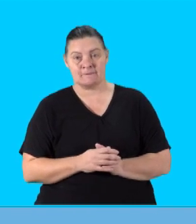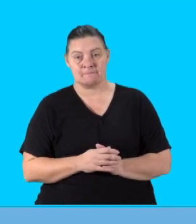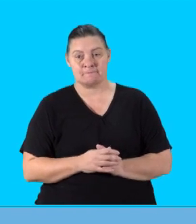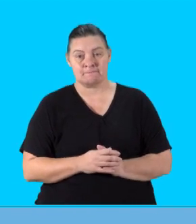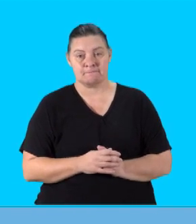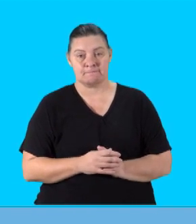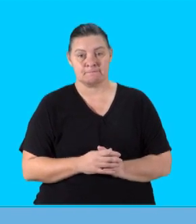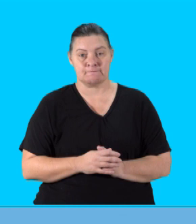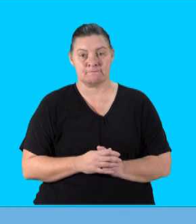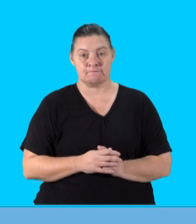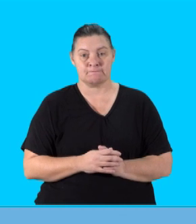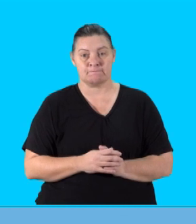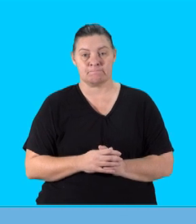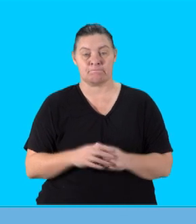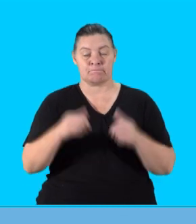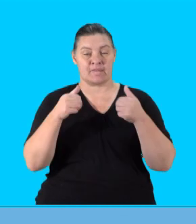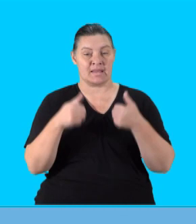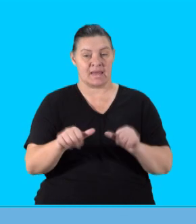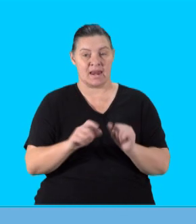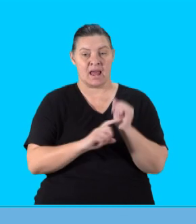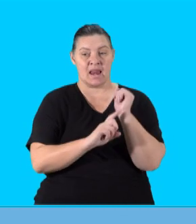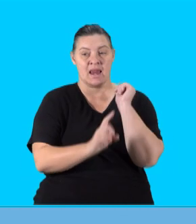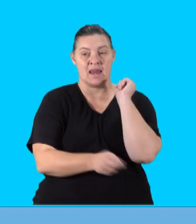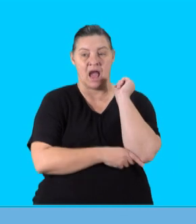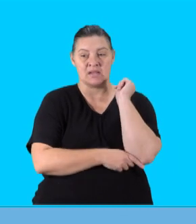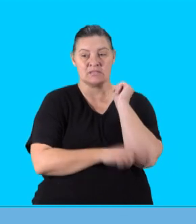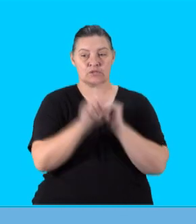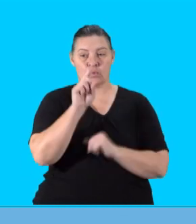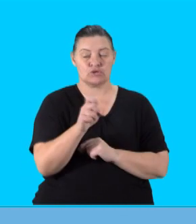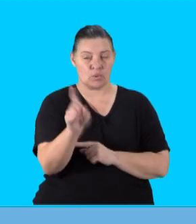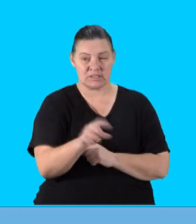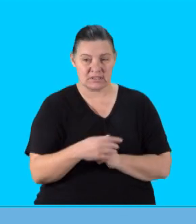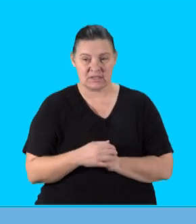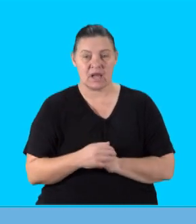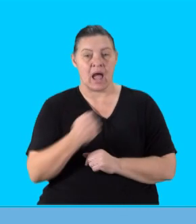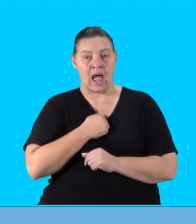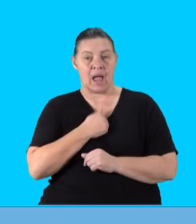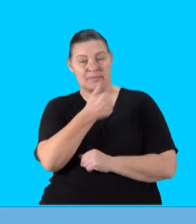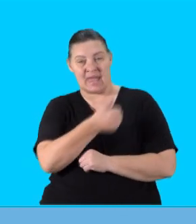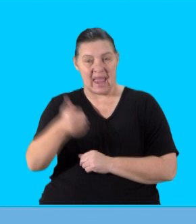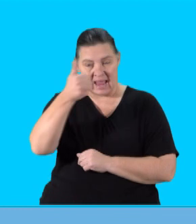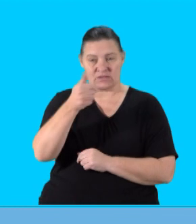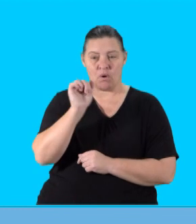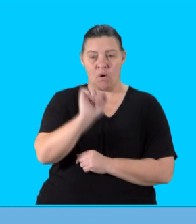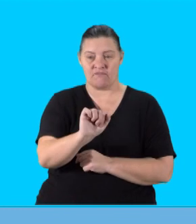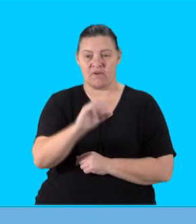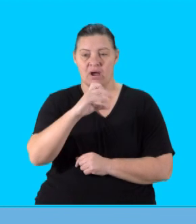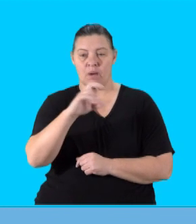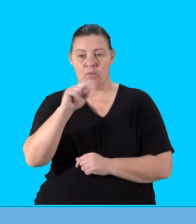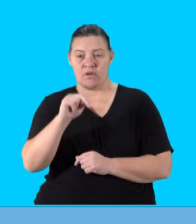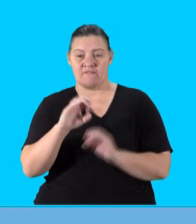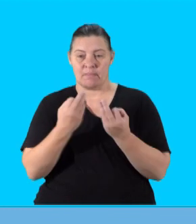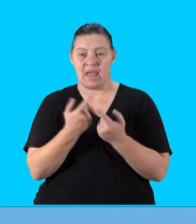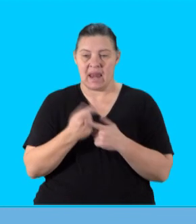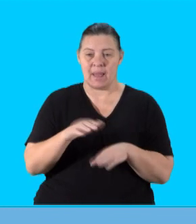lithium there. And then the last question here is, I am the head of the carbon family and known